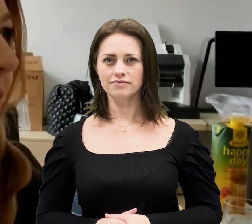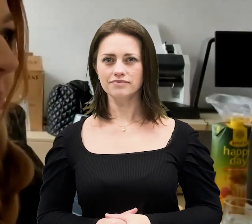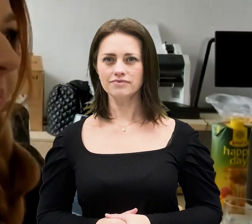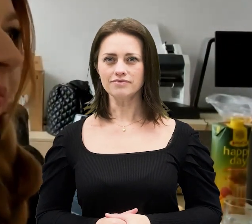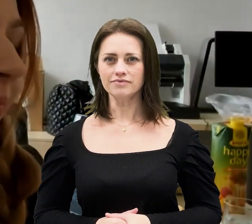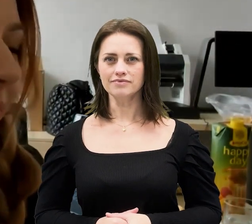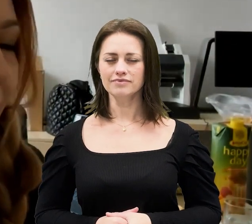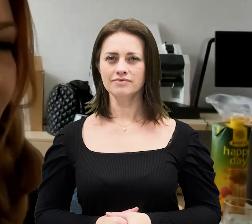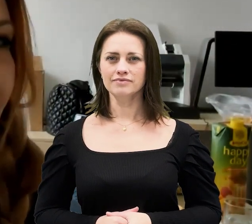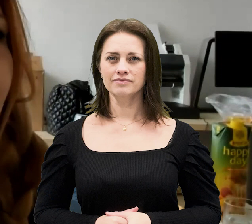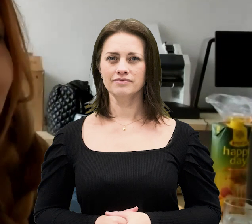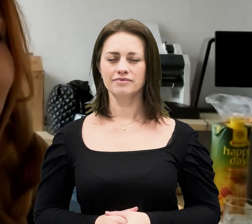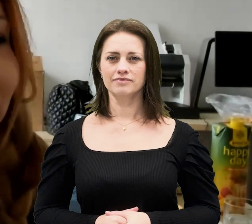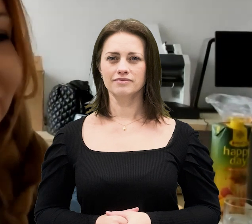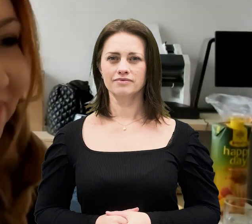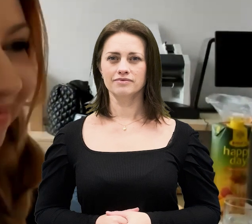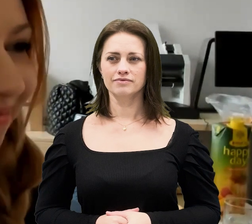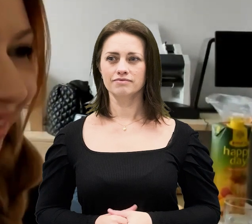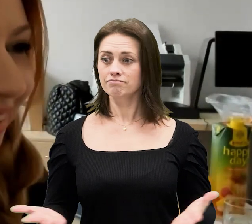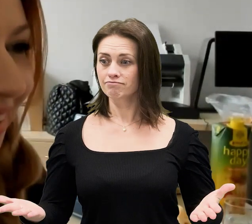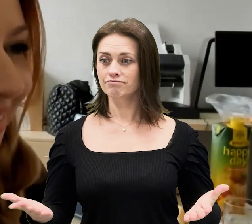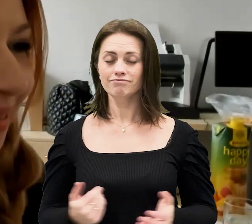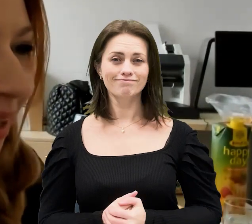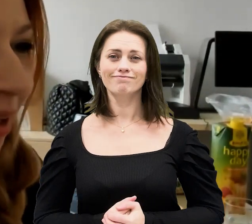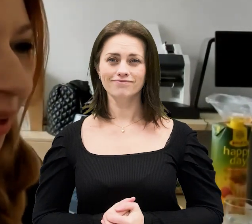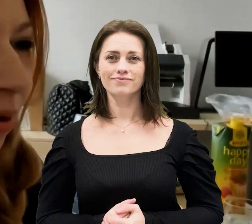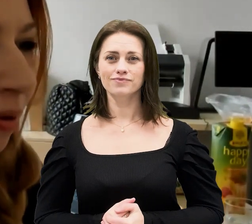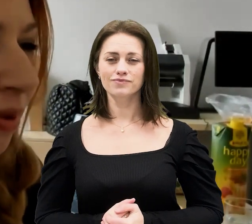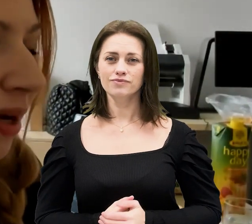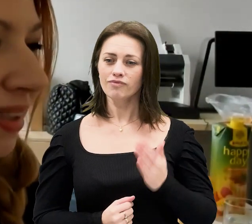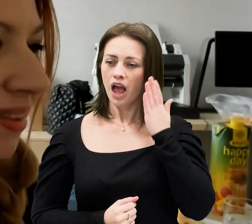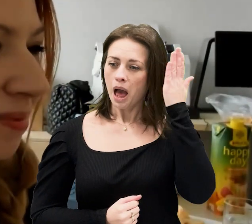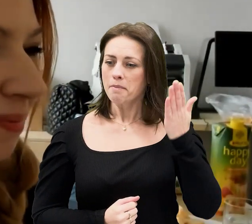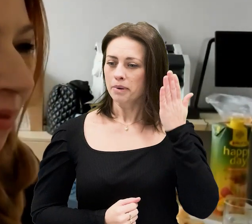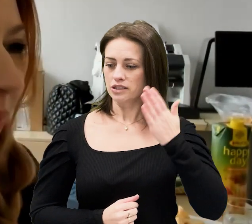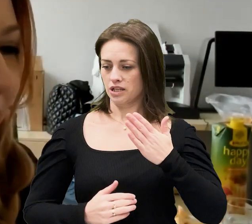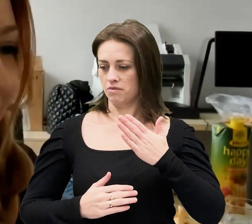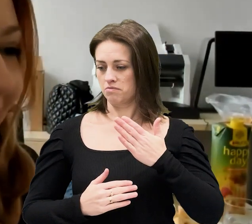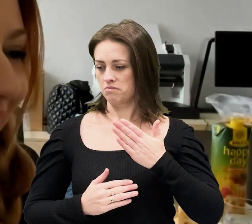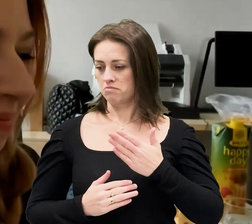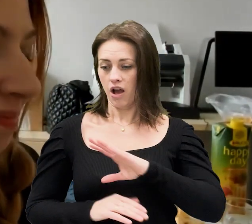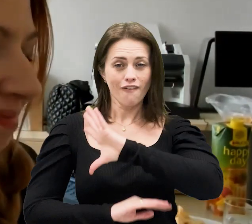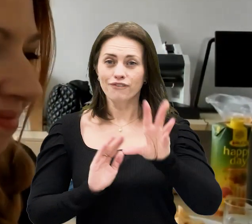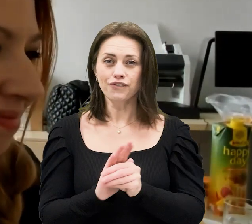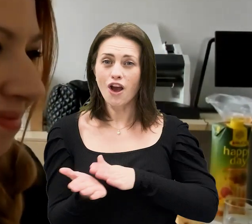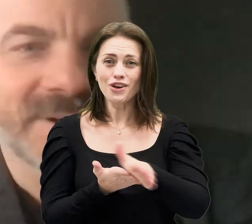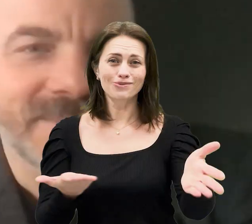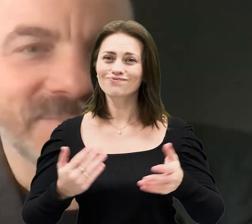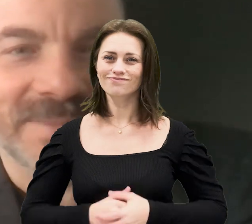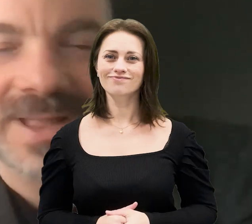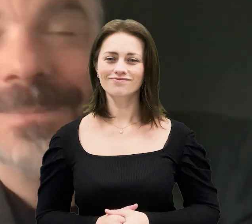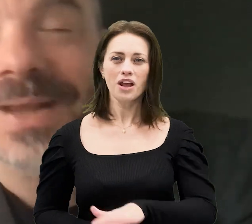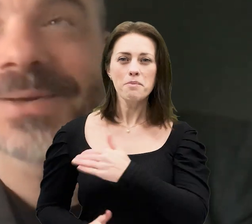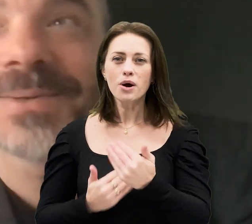progressive. So that's, I think, all from us, from our side. Thank you